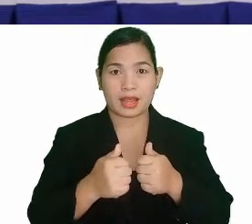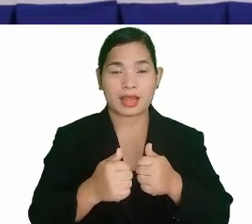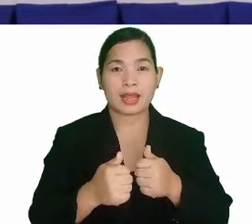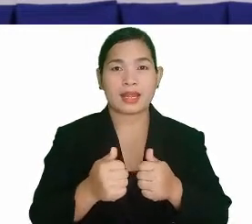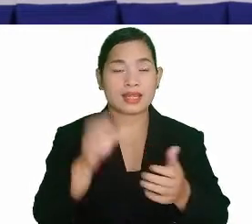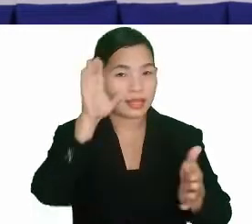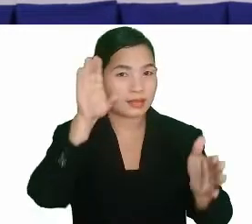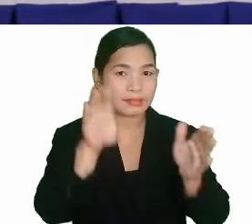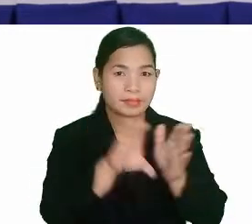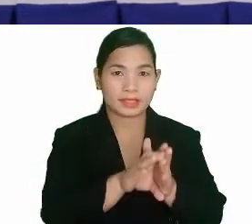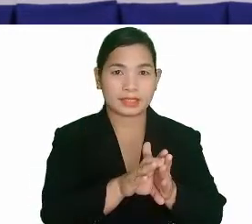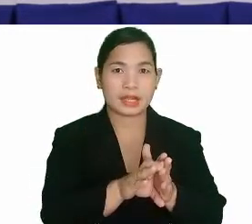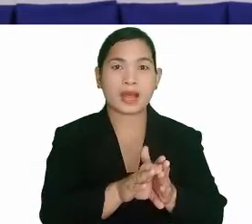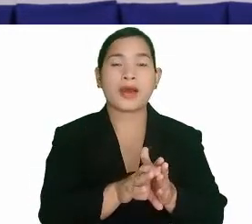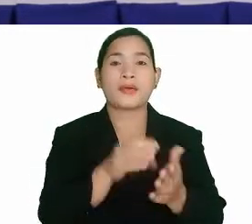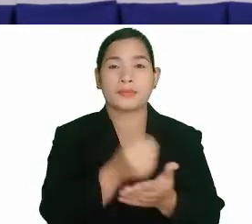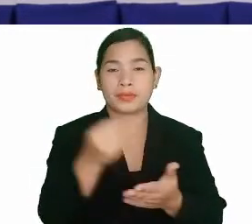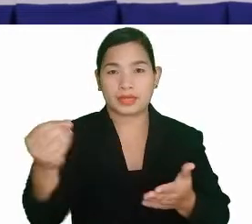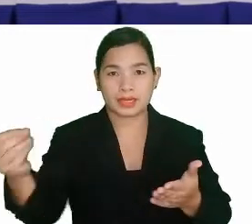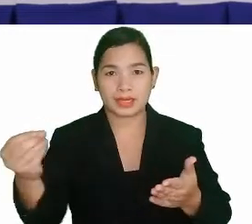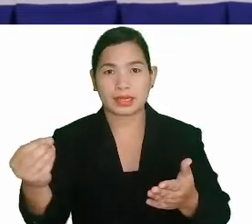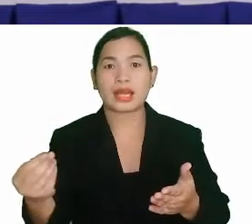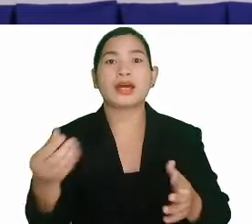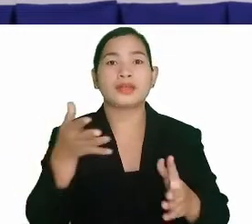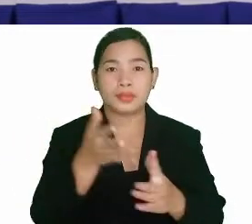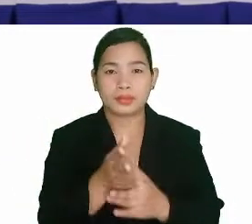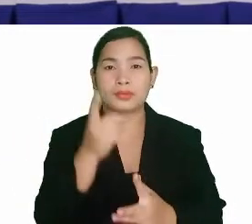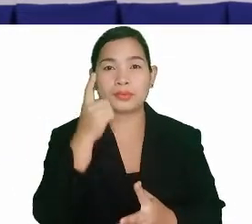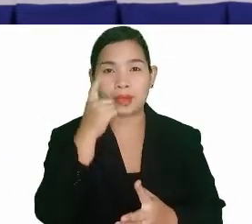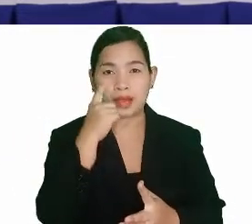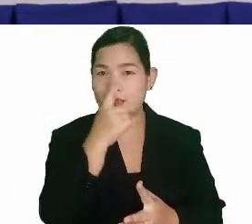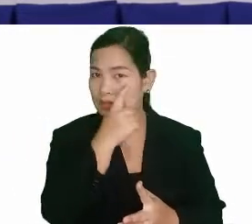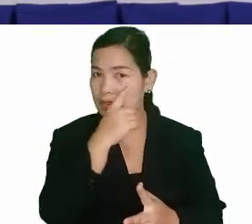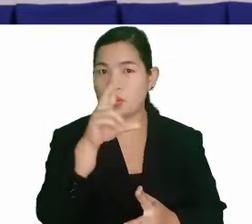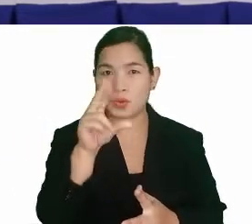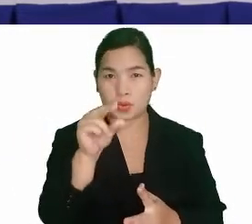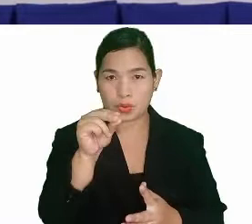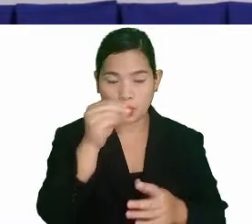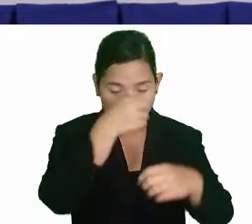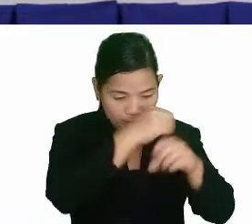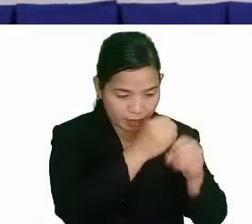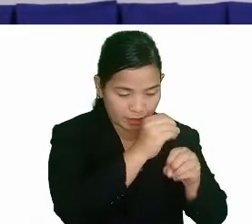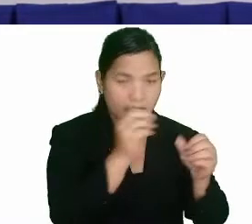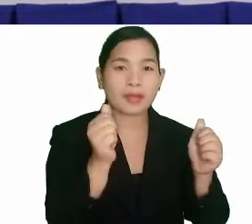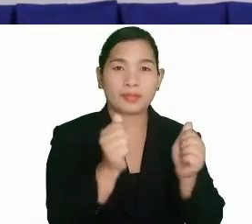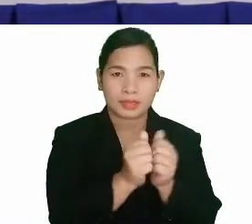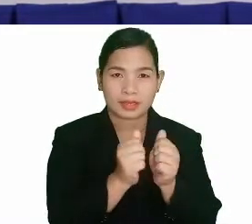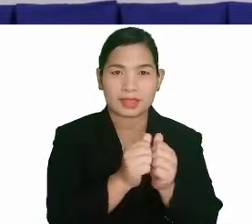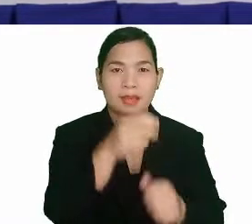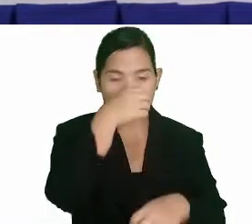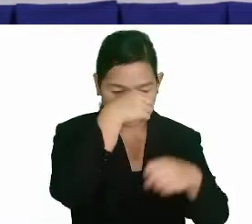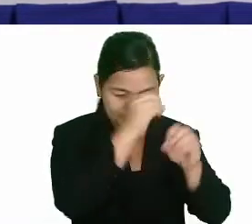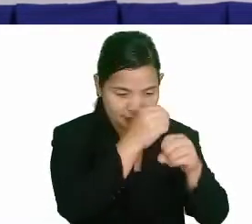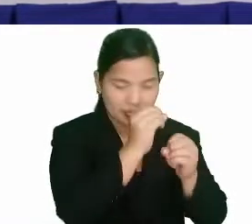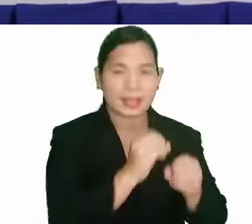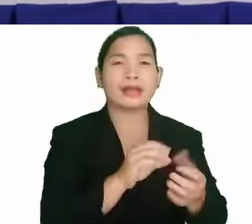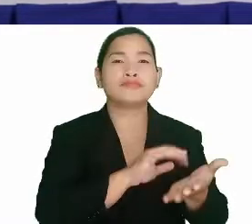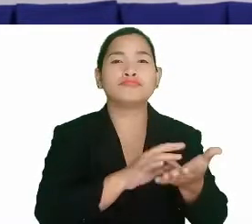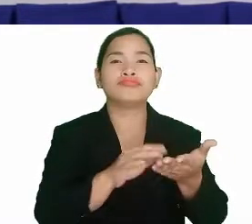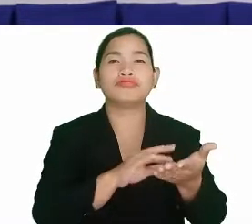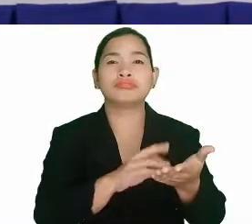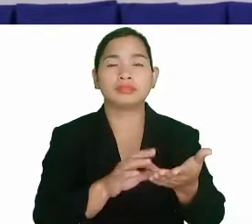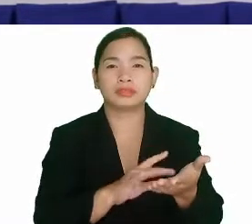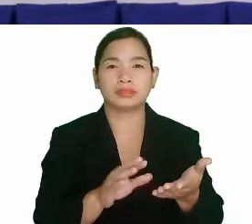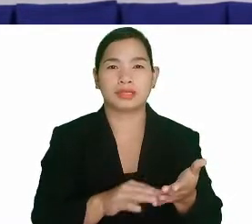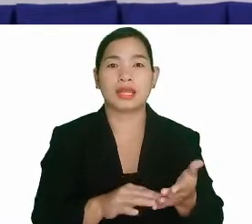objects seen by the unaided eye and under the microscope, compute for the magnification